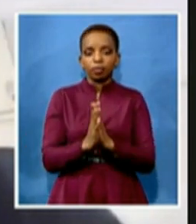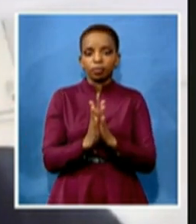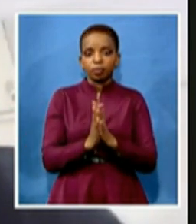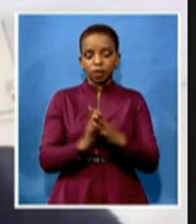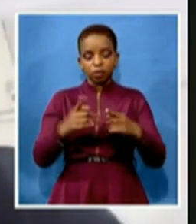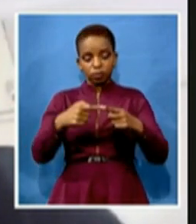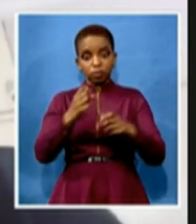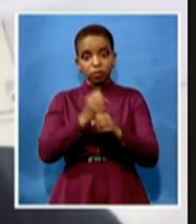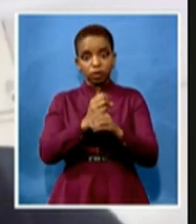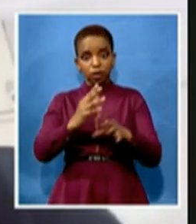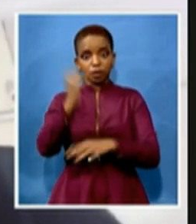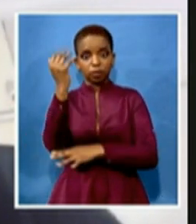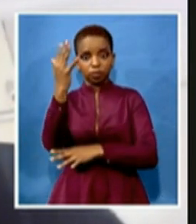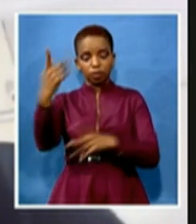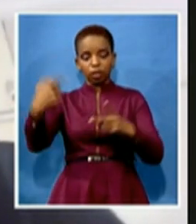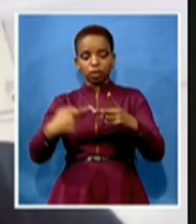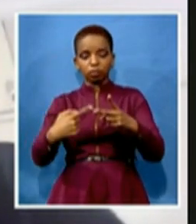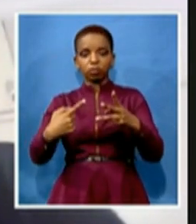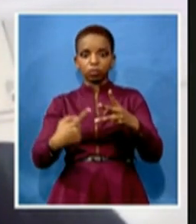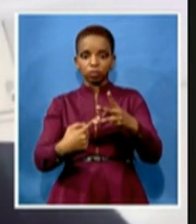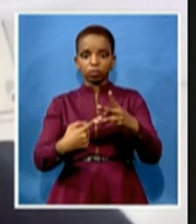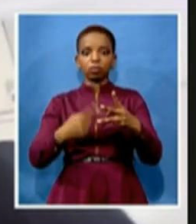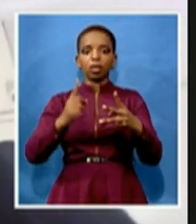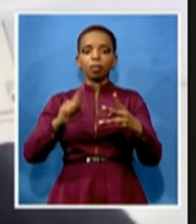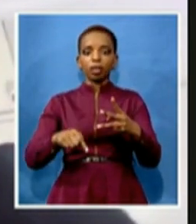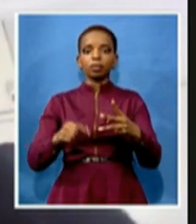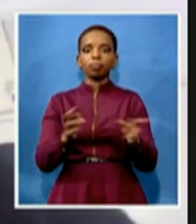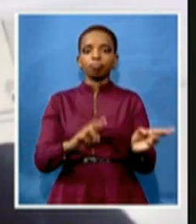and start her presentation. Over to you, Ashley.